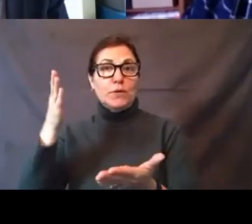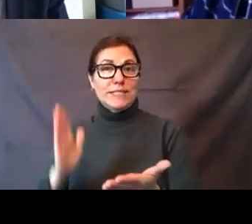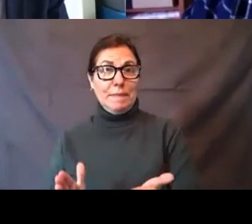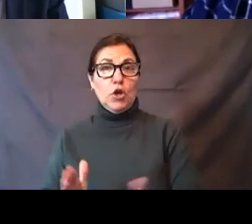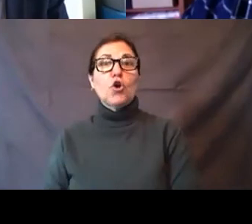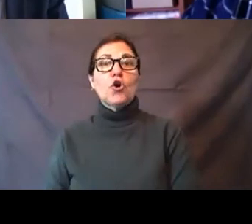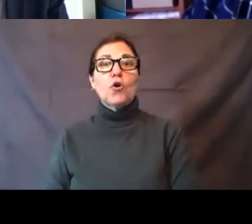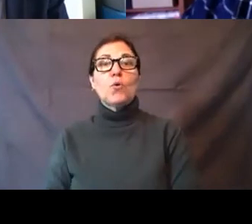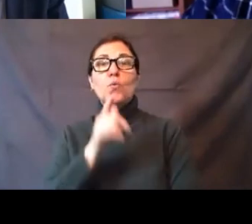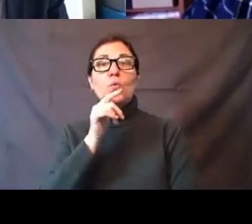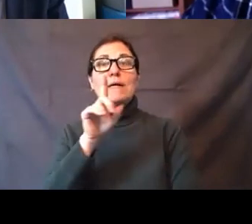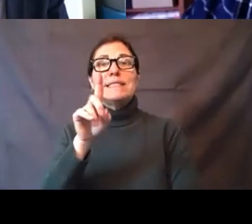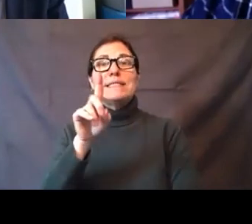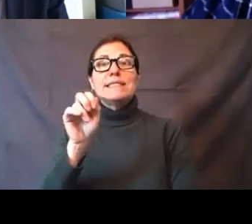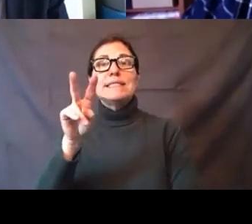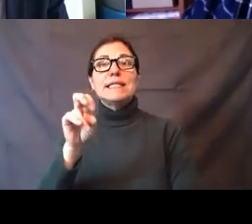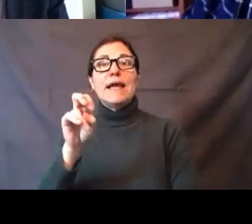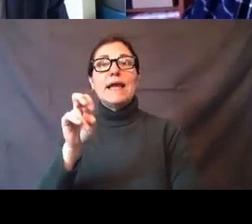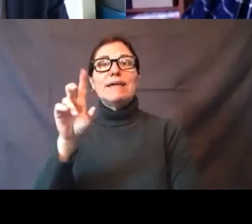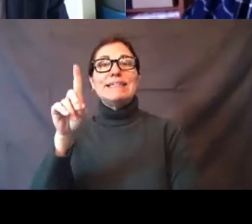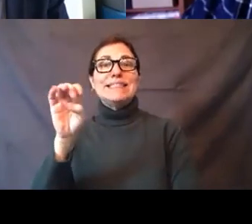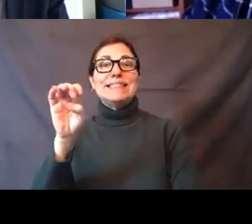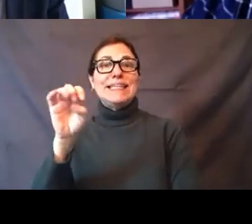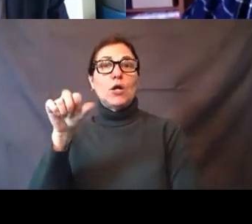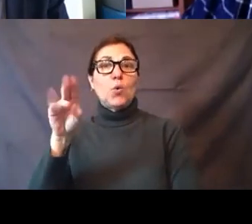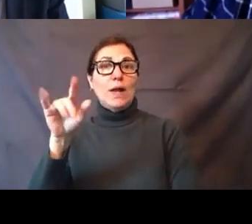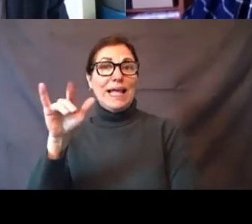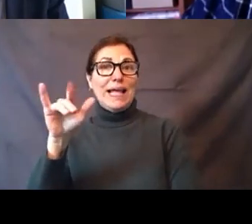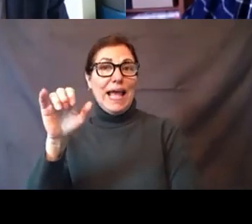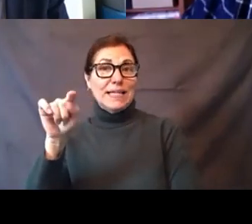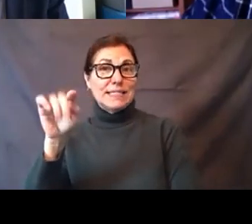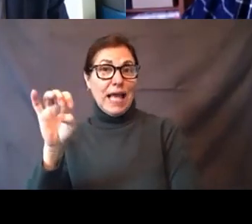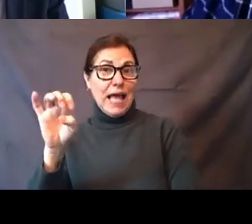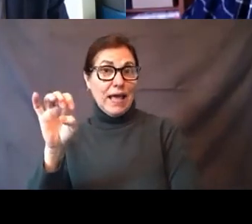Dave DeQuiliente.